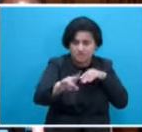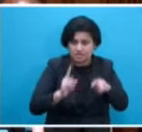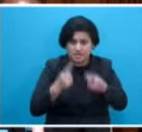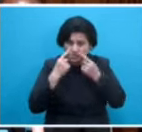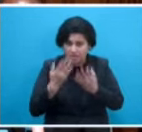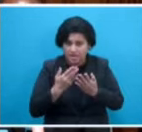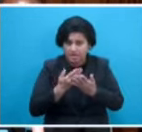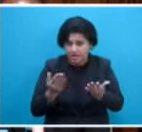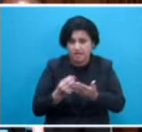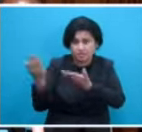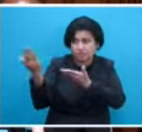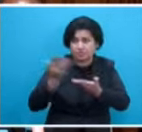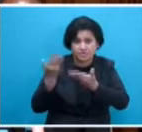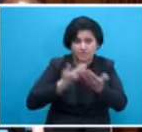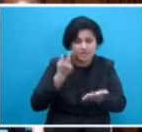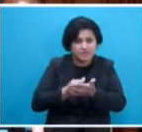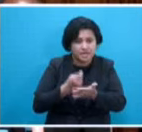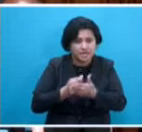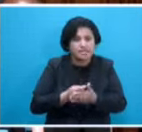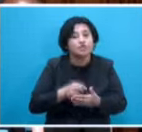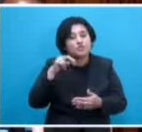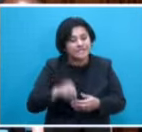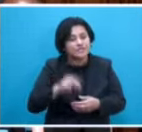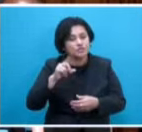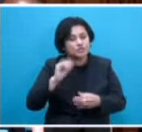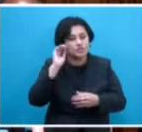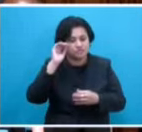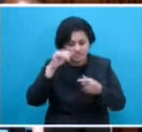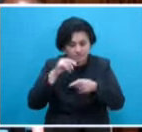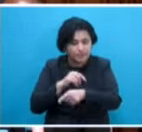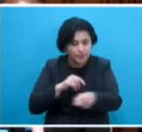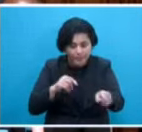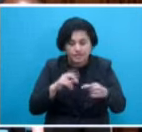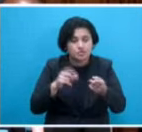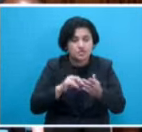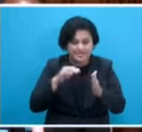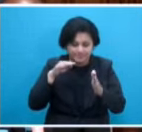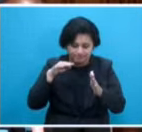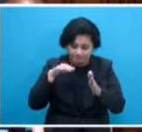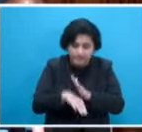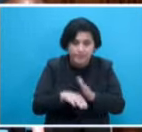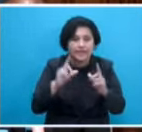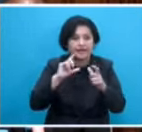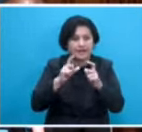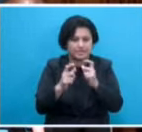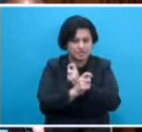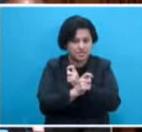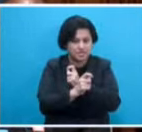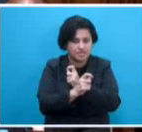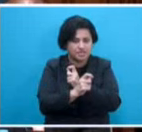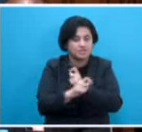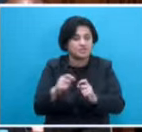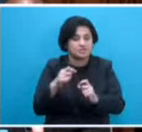access money, yet we do not do the necessary at home to mitigate the effects of climate change? As the Shadow Minister